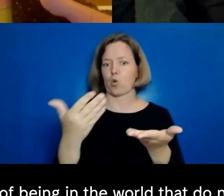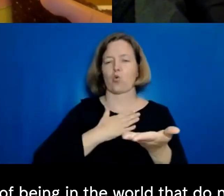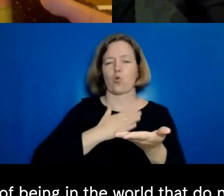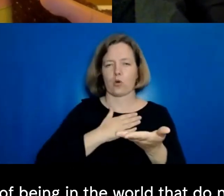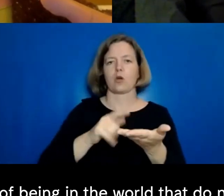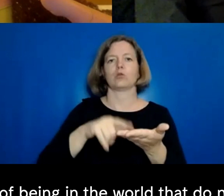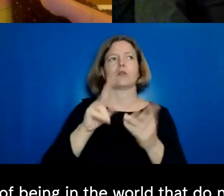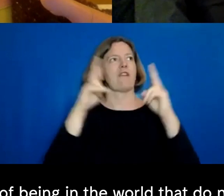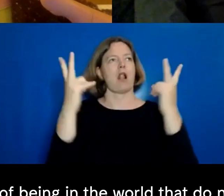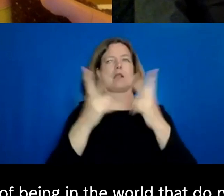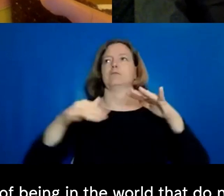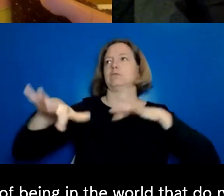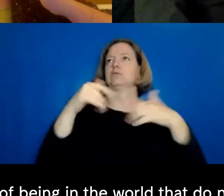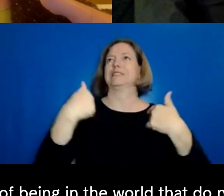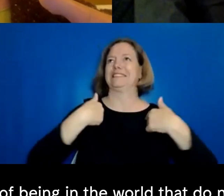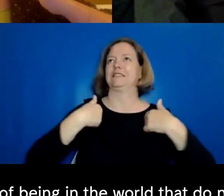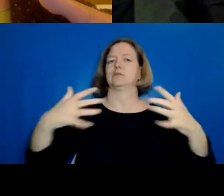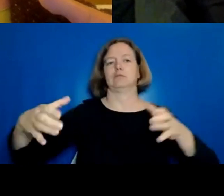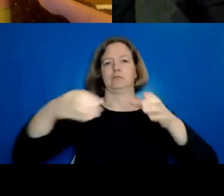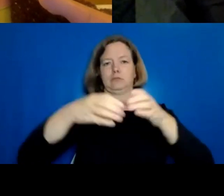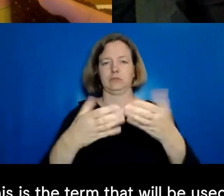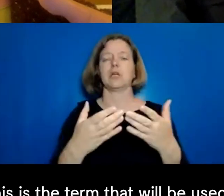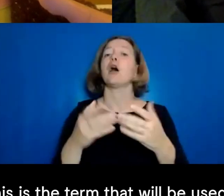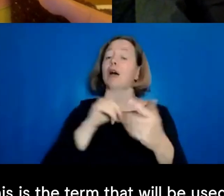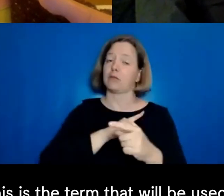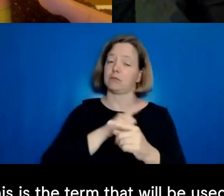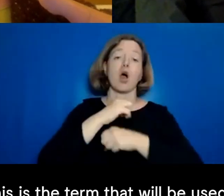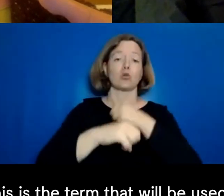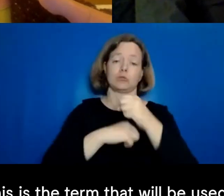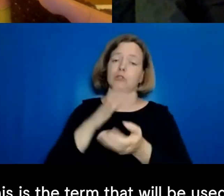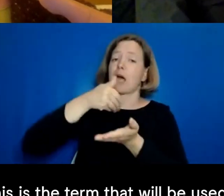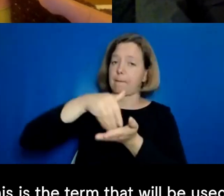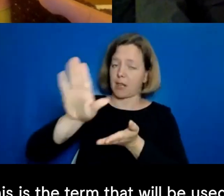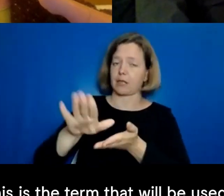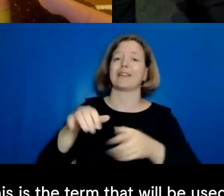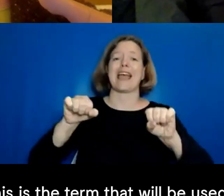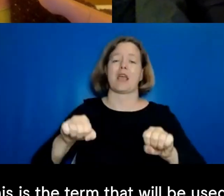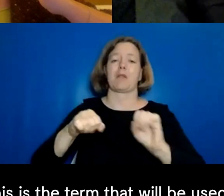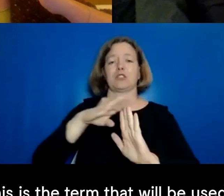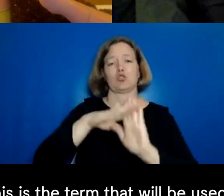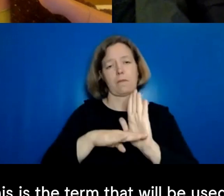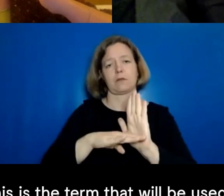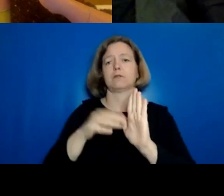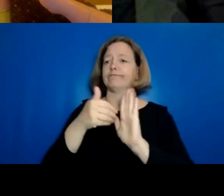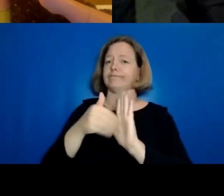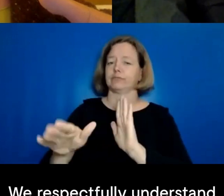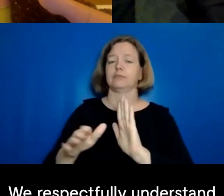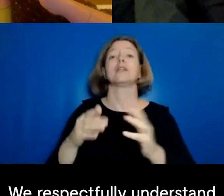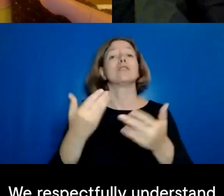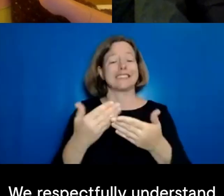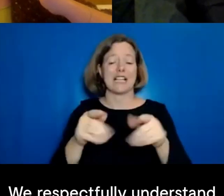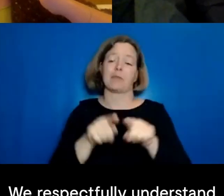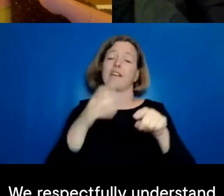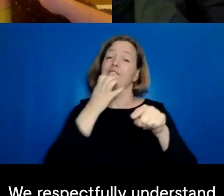world that do not try to conform to ableist norms. And this is a term that will be used by us and others throughout the conference.